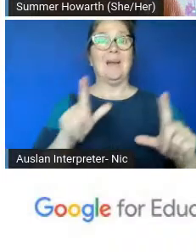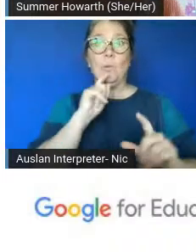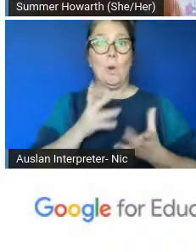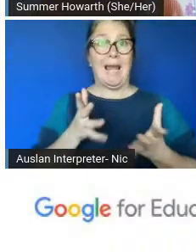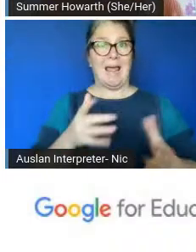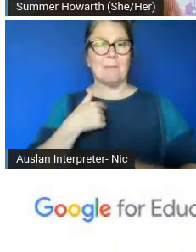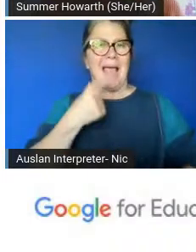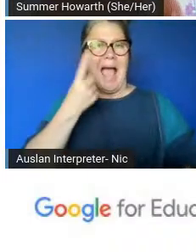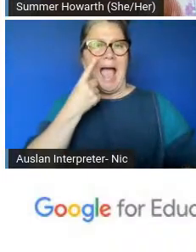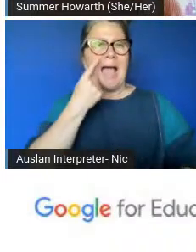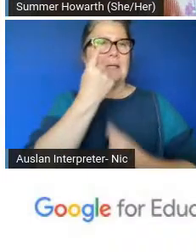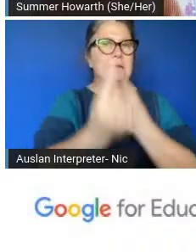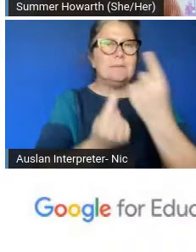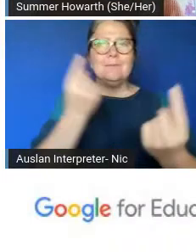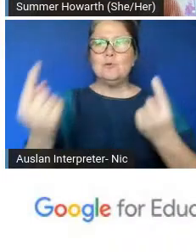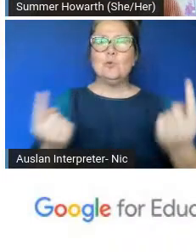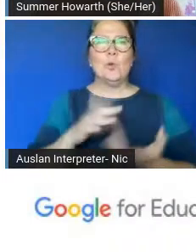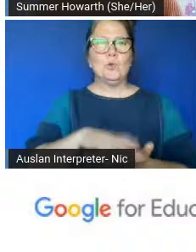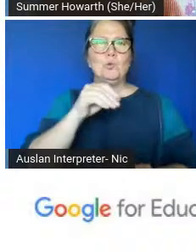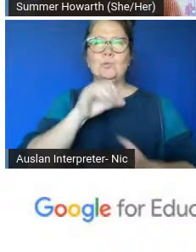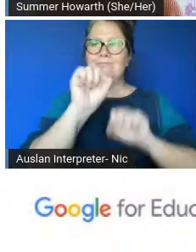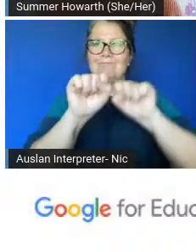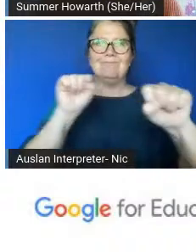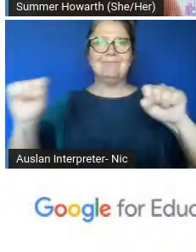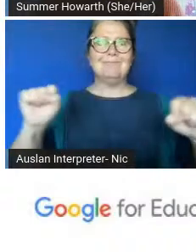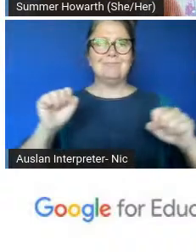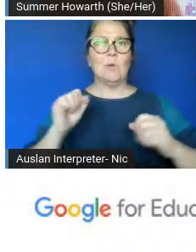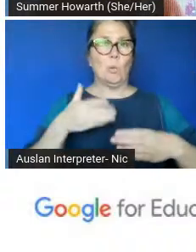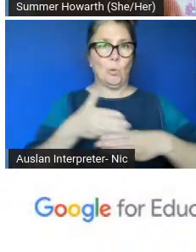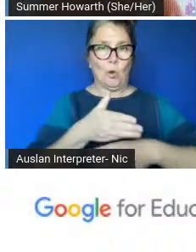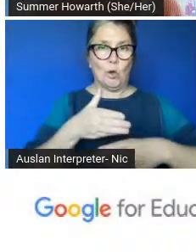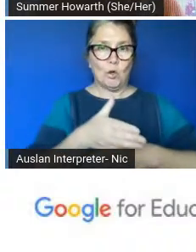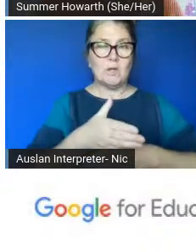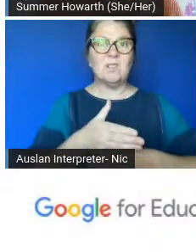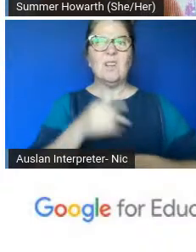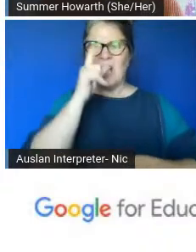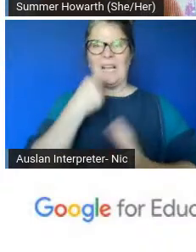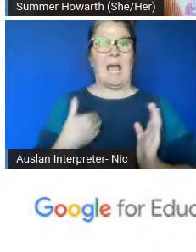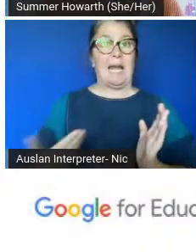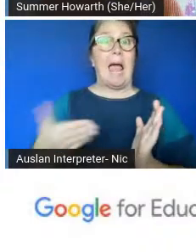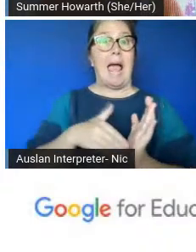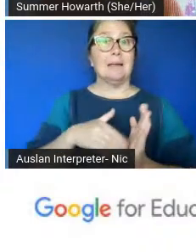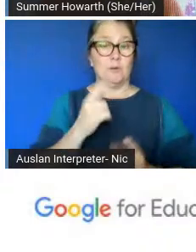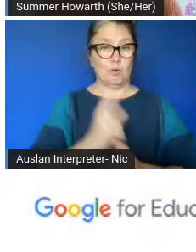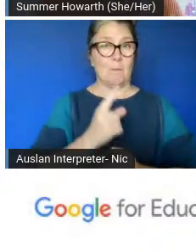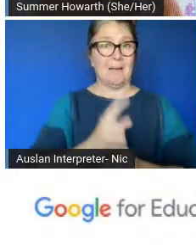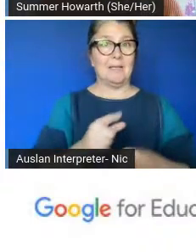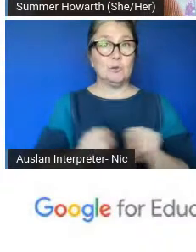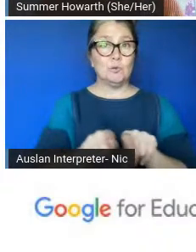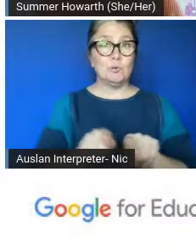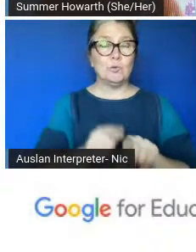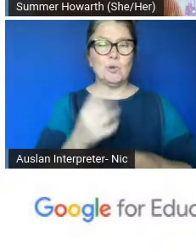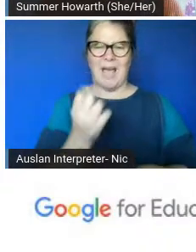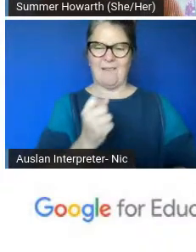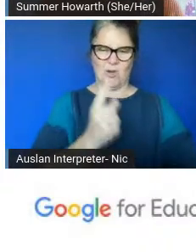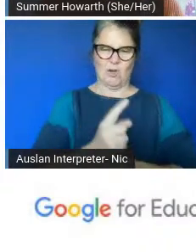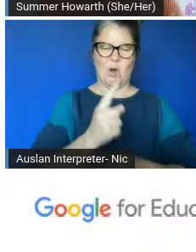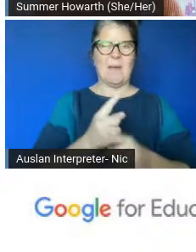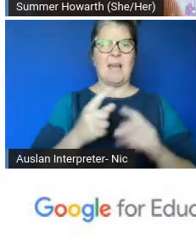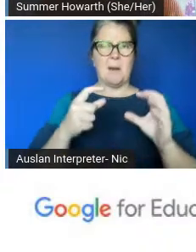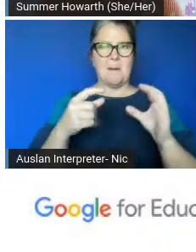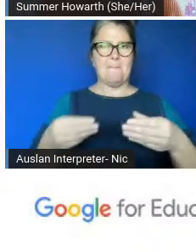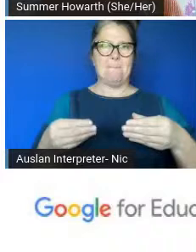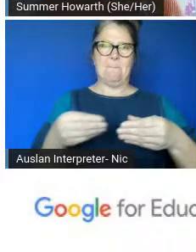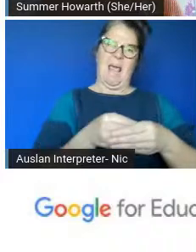work. It also lets me use comments, and there is a comment bank. Right. So if, for example, I